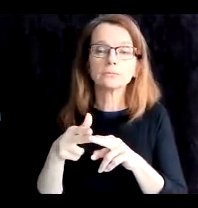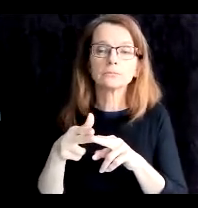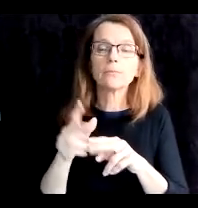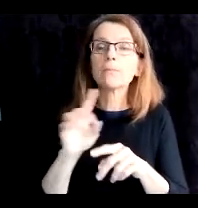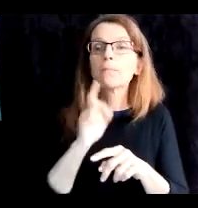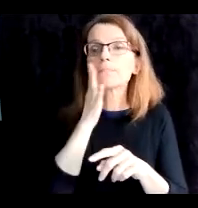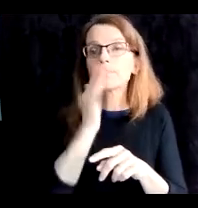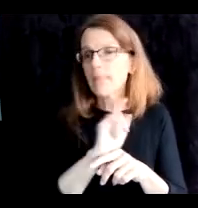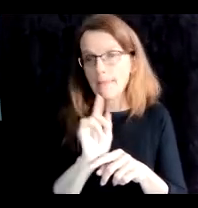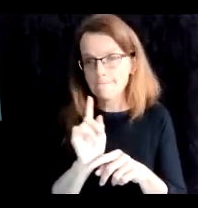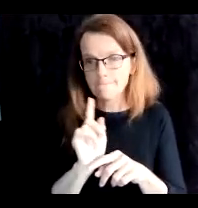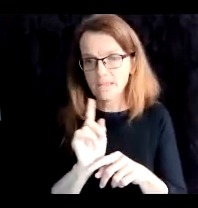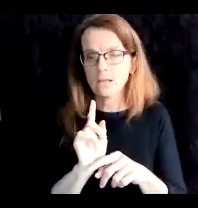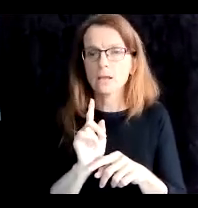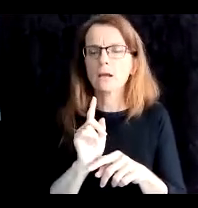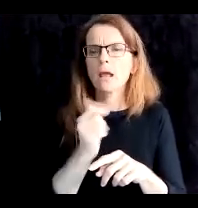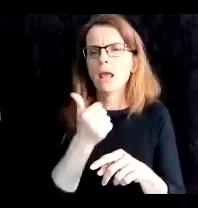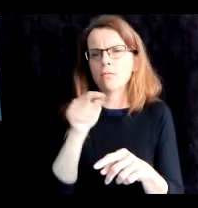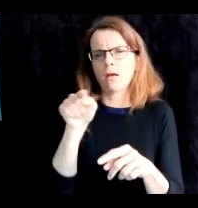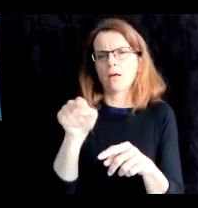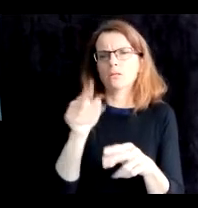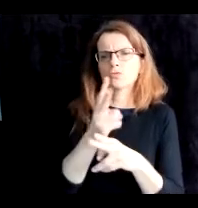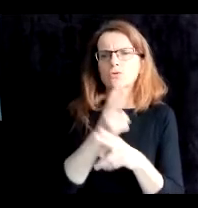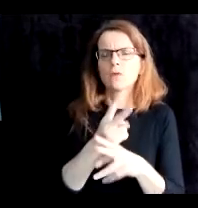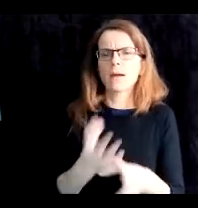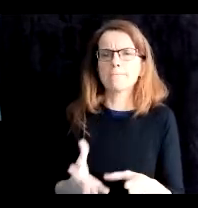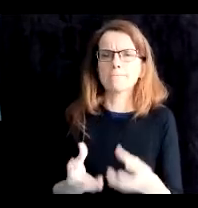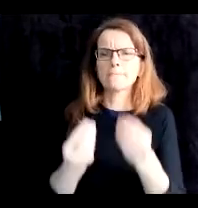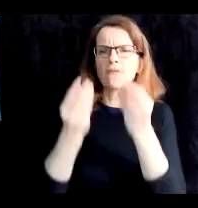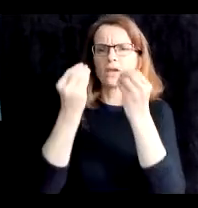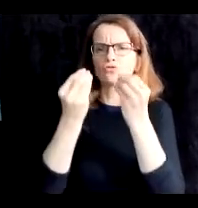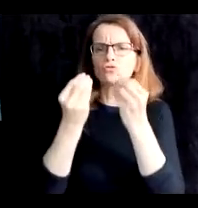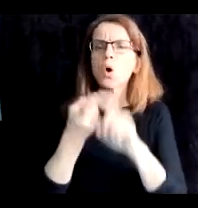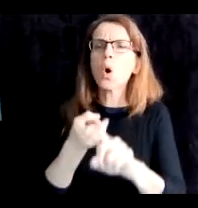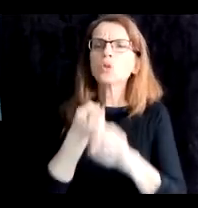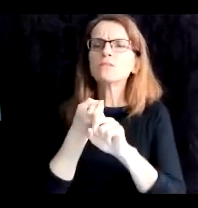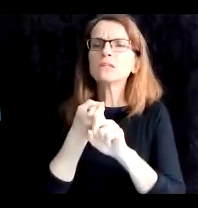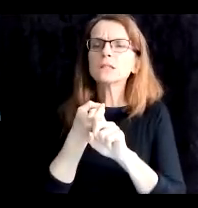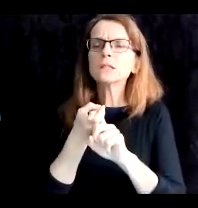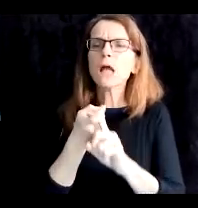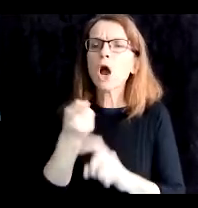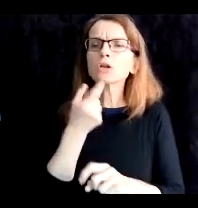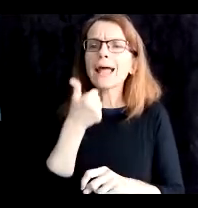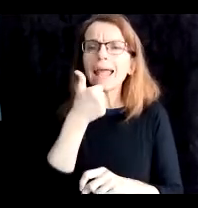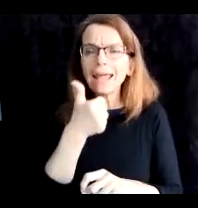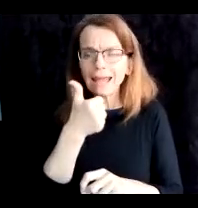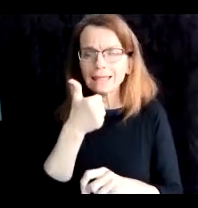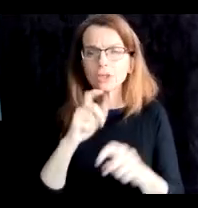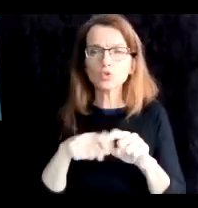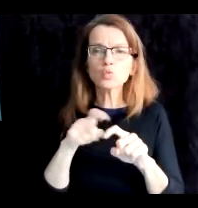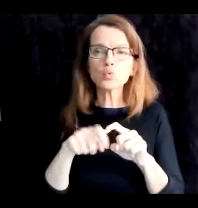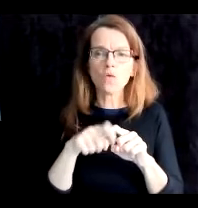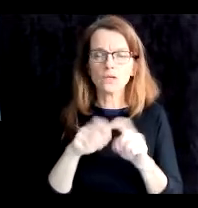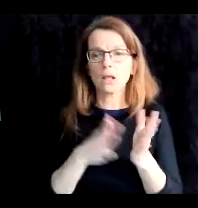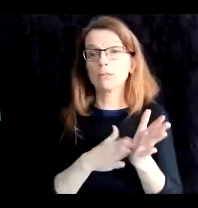completely different example, but still showing us how this active and critical citizenship is important. The Asian tigers, the countries